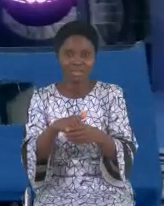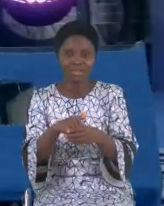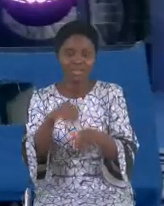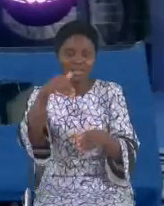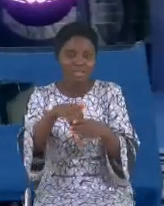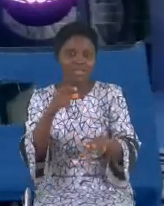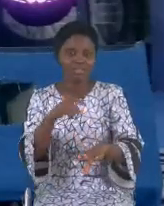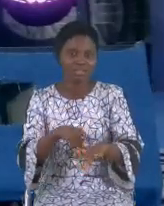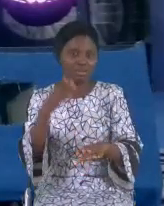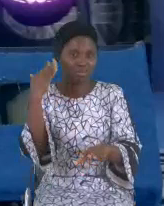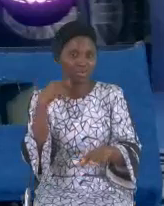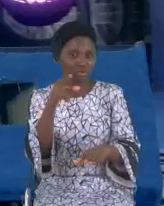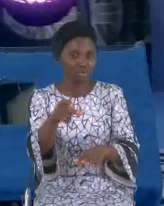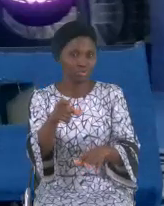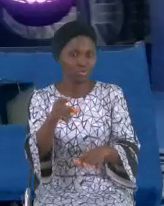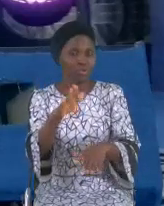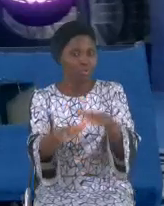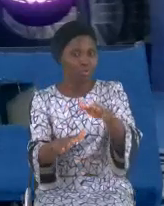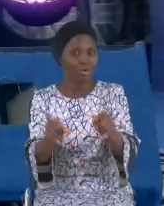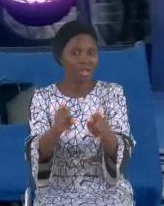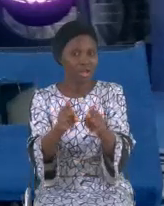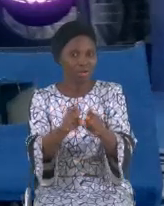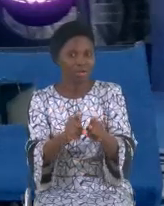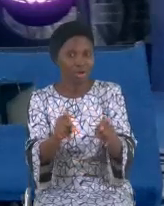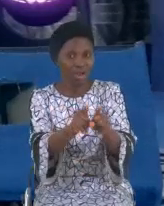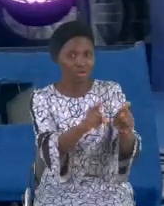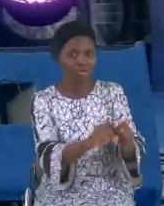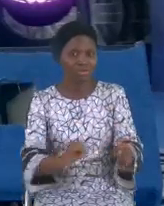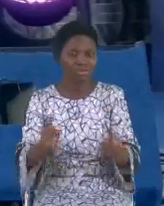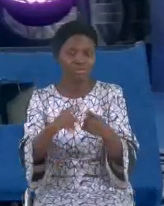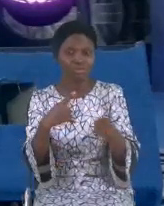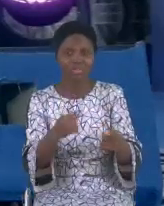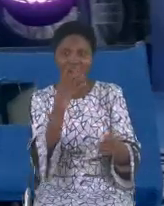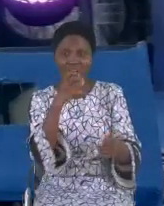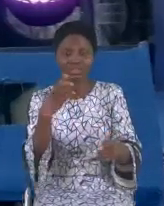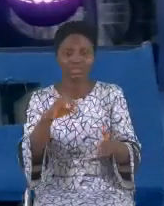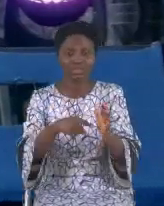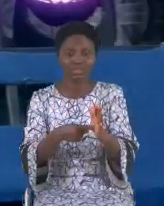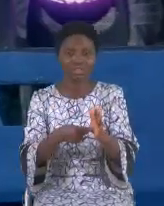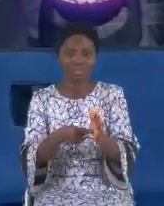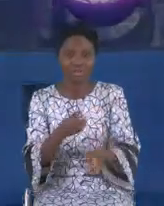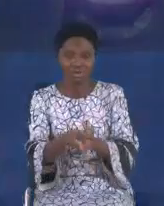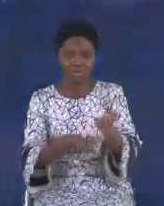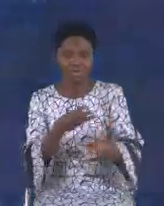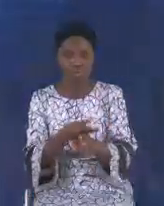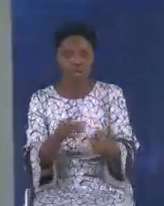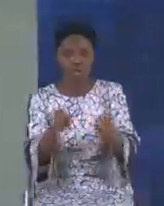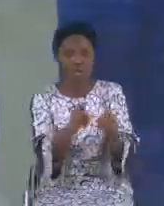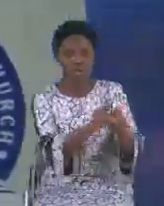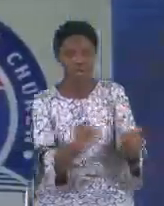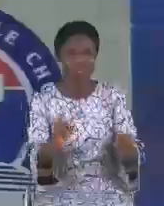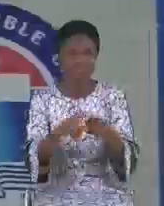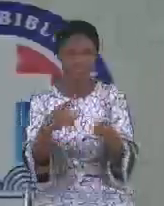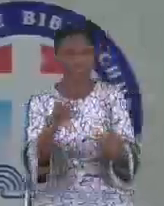ye walked according to the course of this world, ye walked according to the course of this world. The